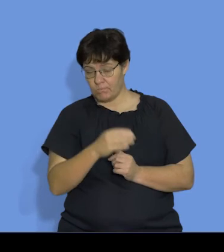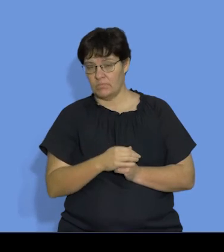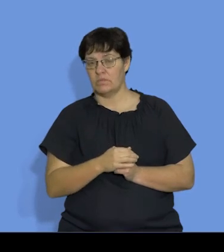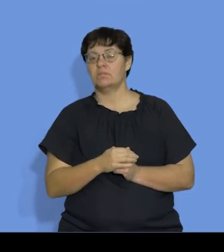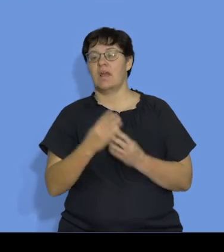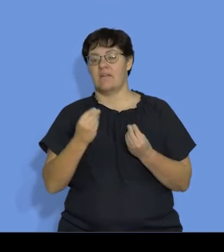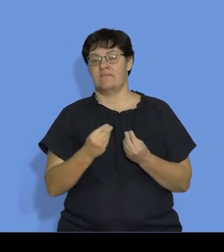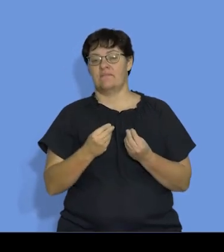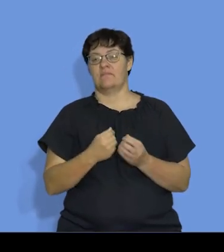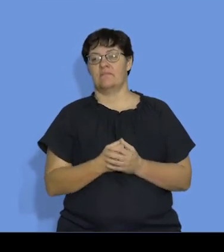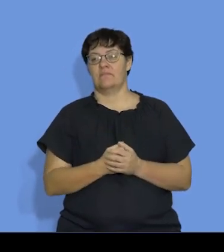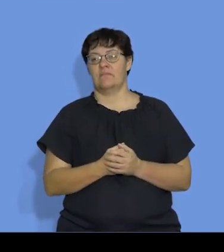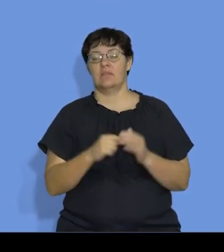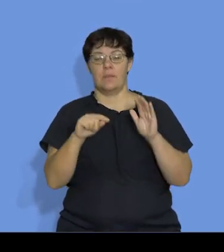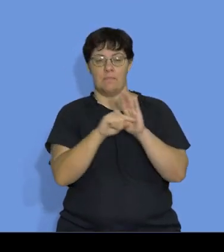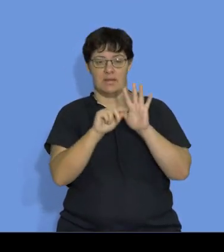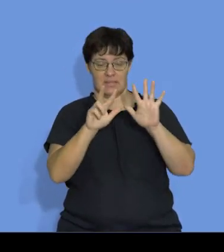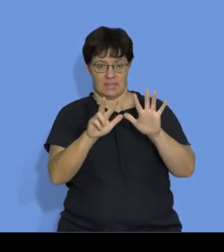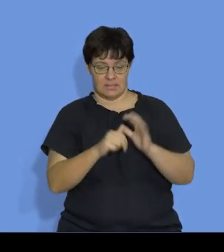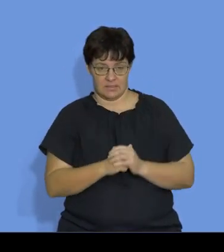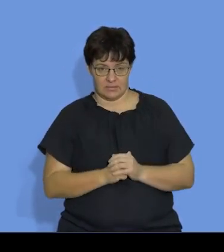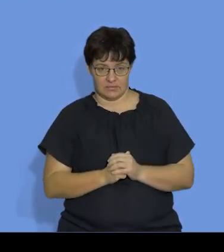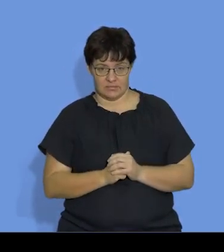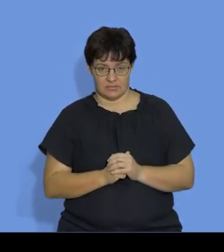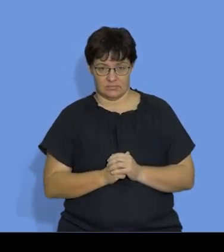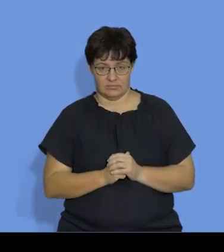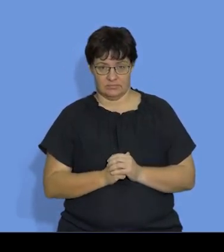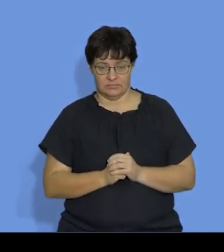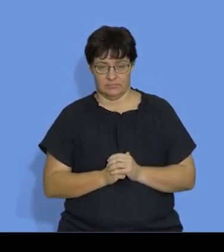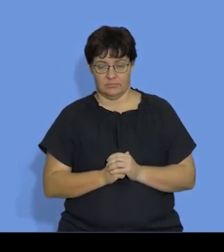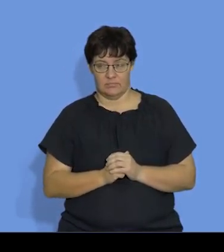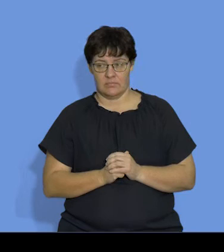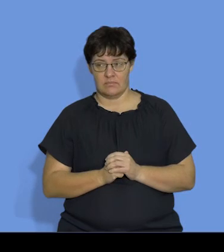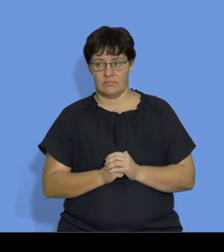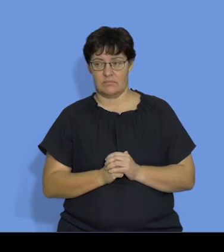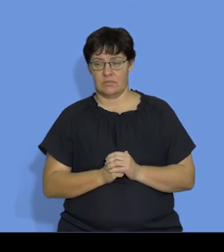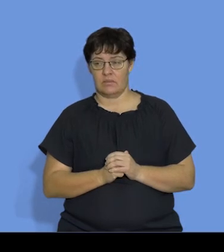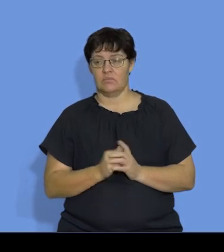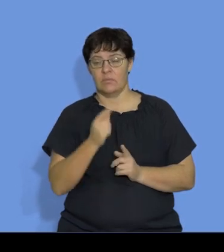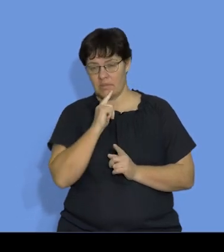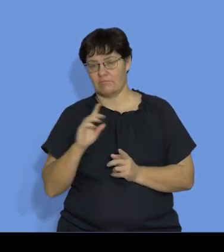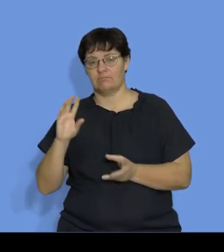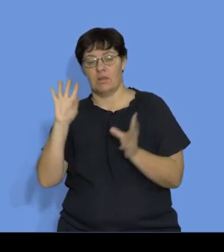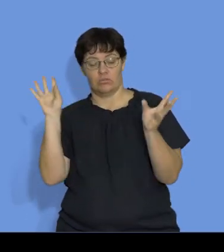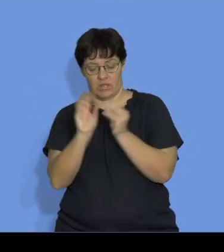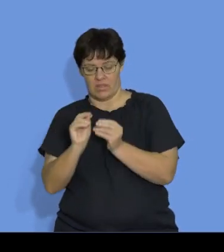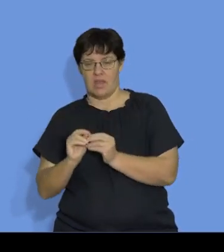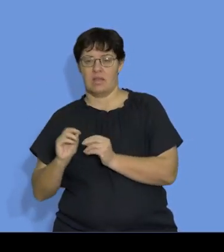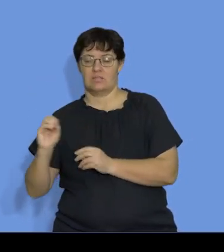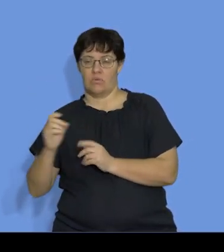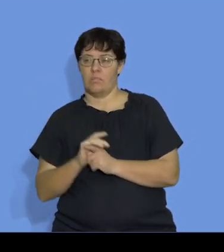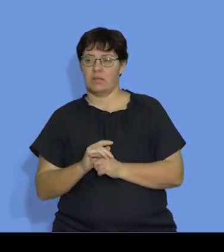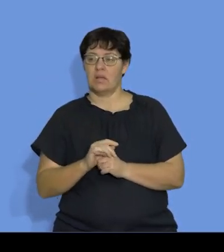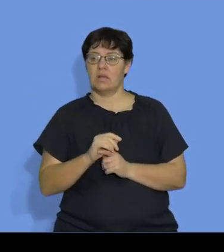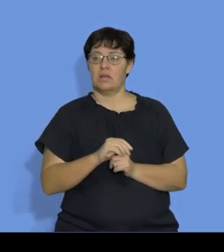the total for oxygen becomes negative 8, right? So it should give us a total of 0. But sulfur is going